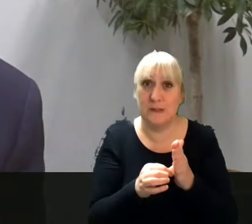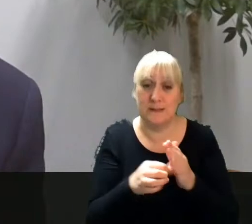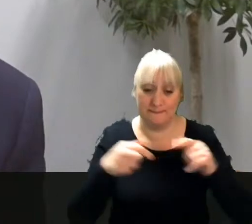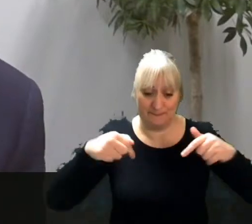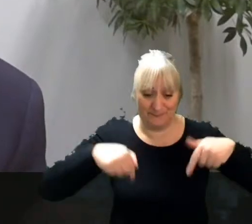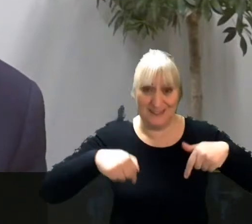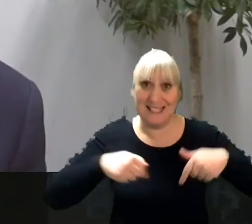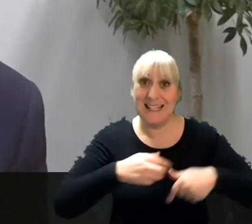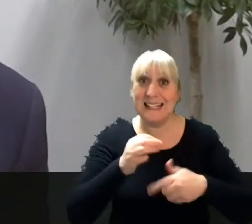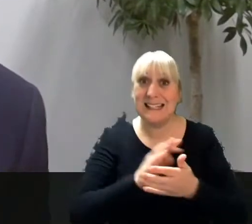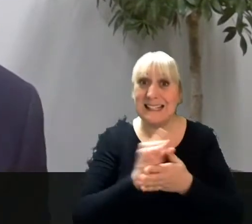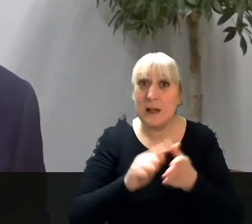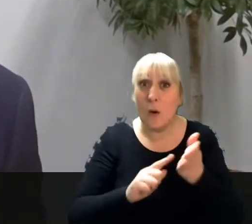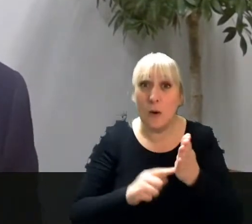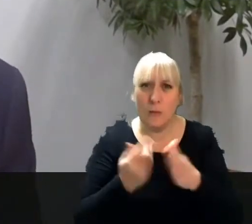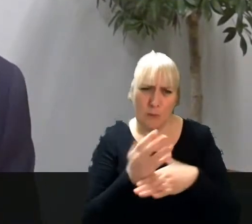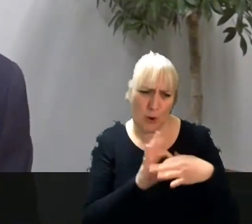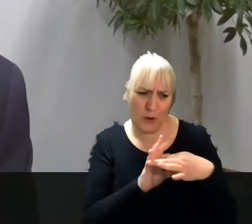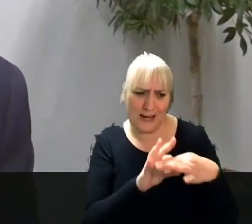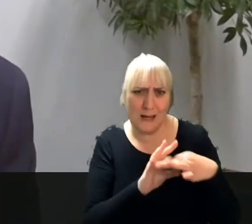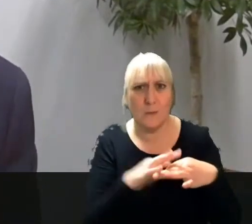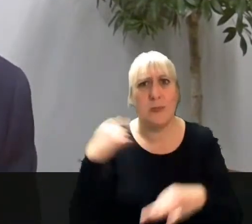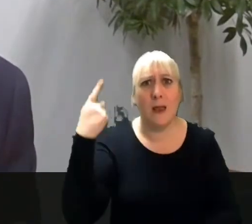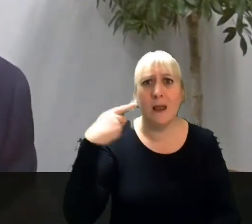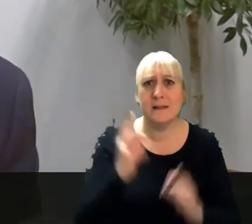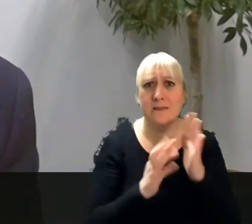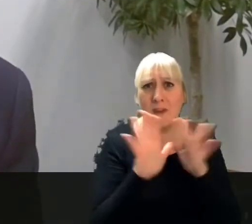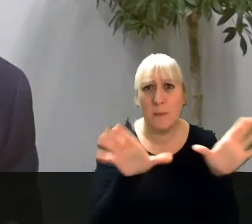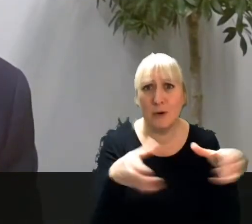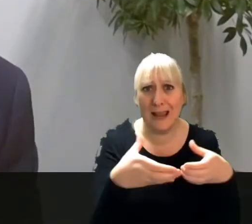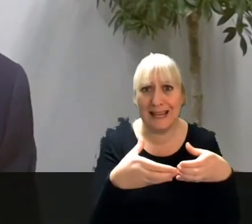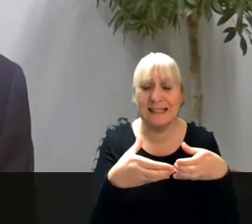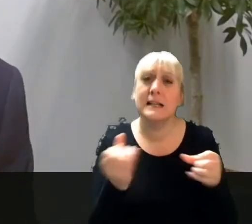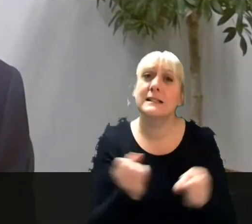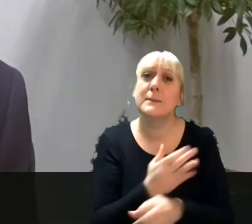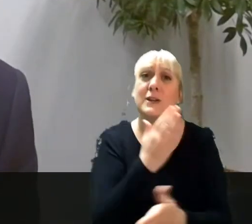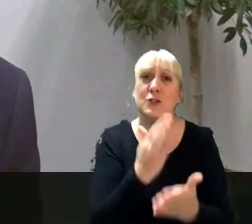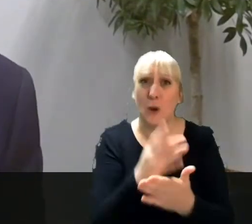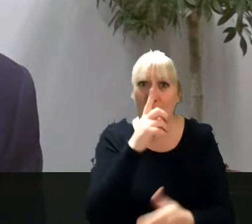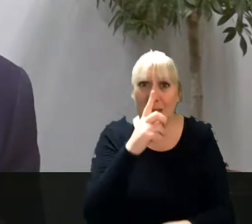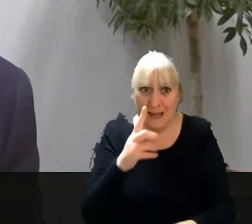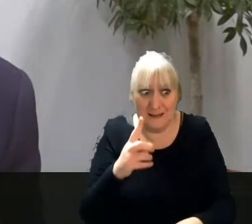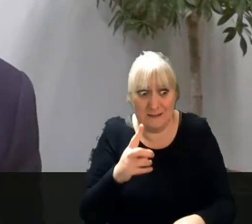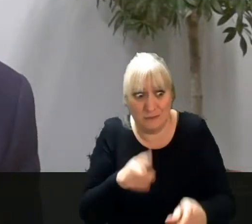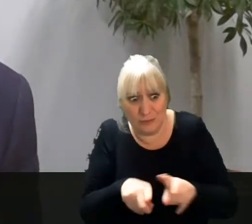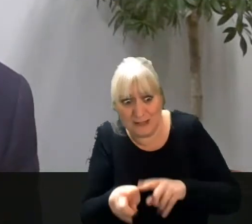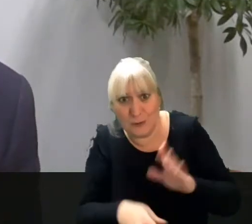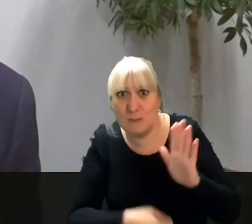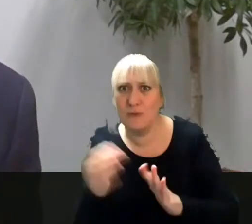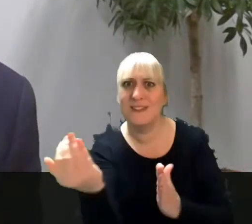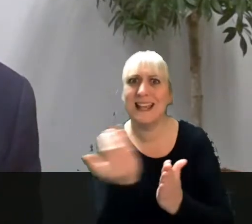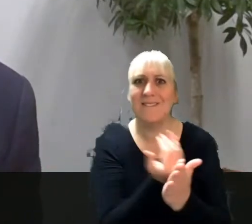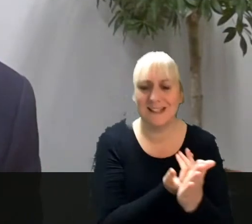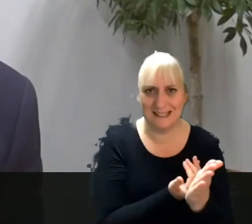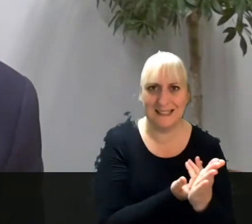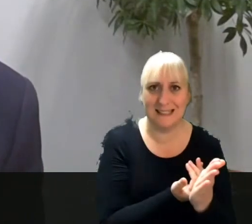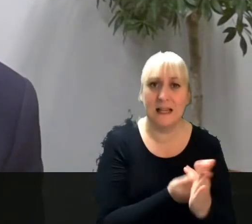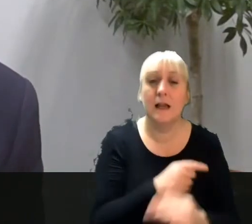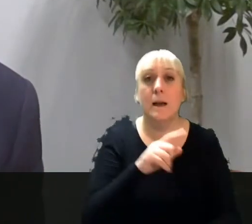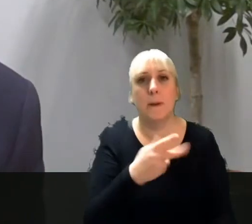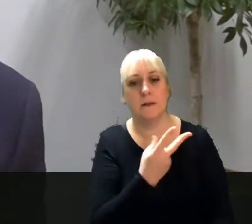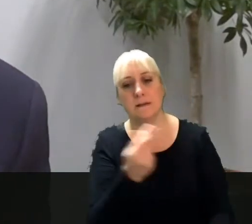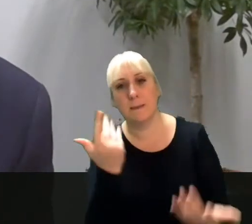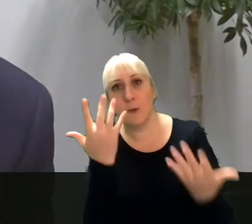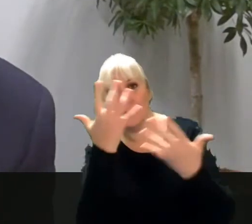London Fire Brigade, which I'm responsible for, to make sure we do what we can to make these buildings as safe as we can. There is a concern, though, in relation to, as Leonie